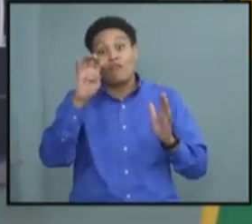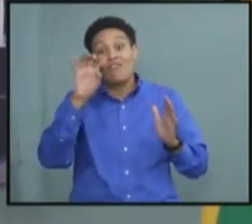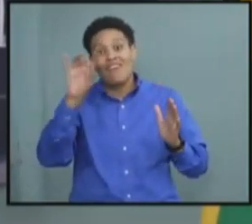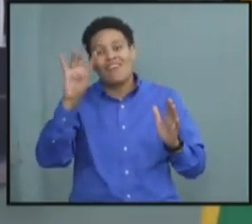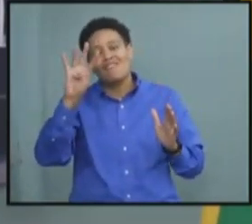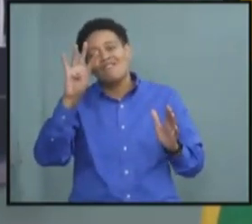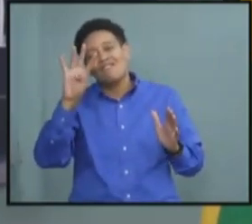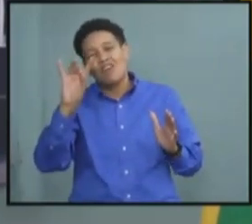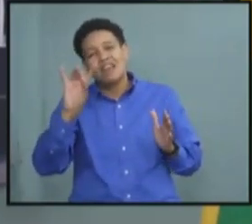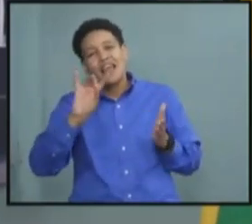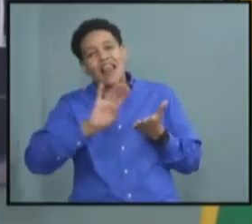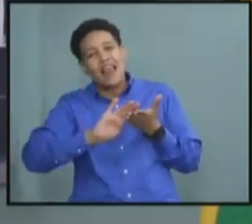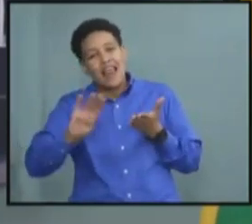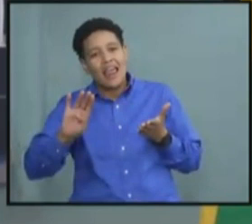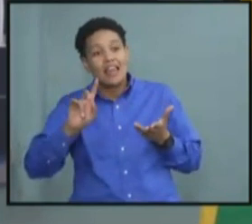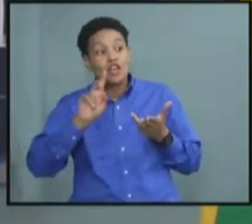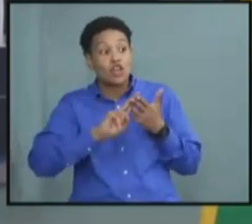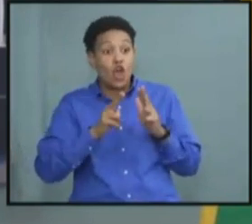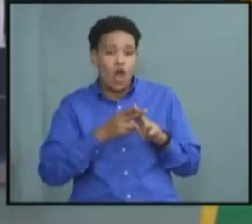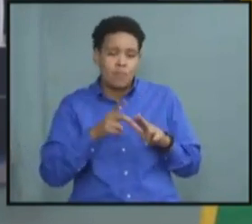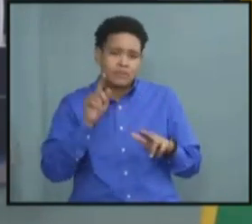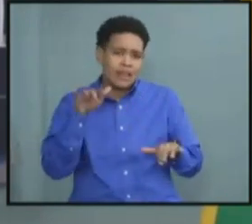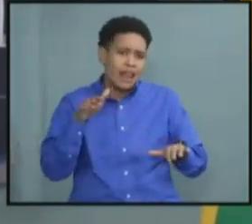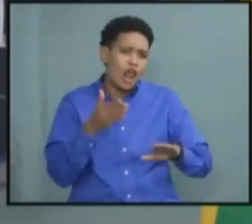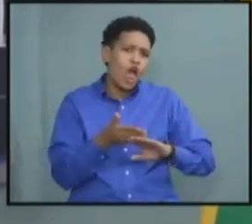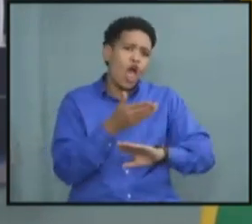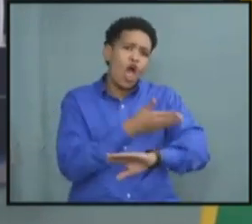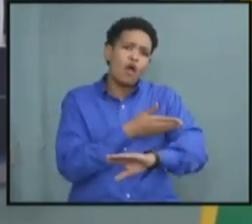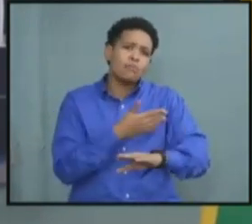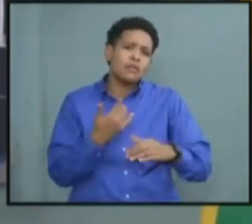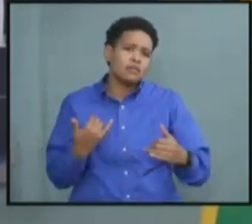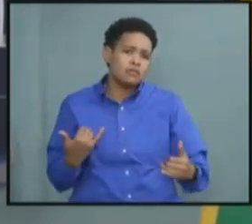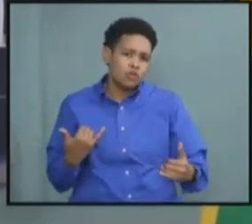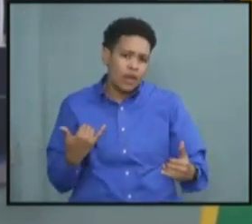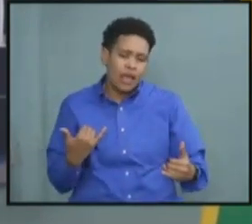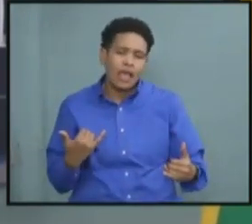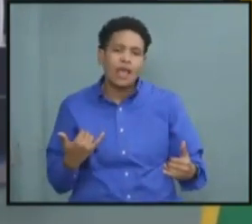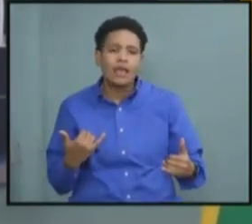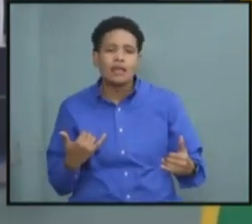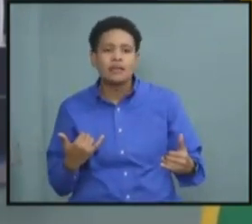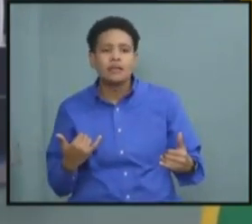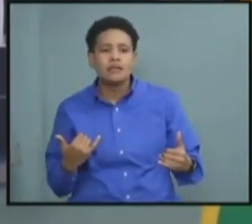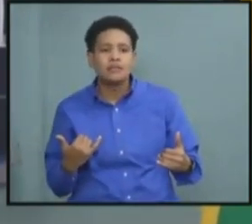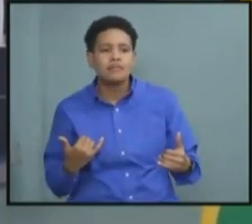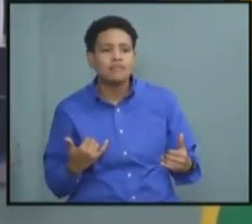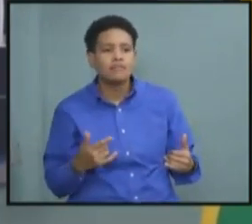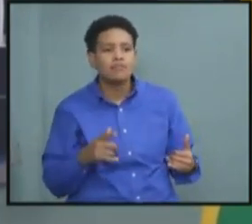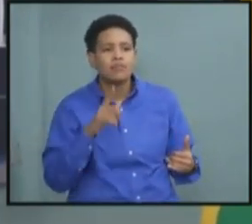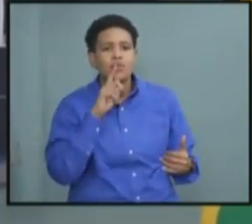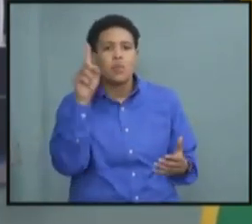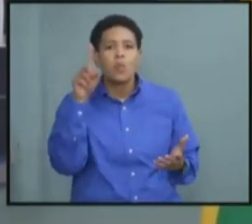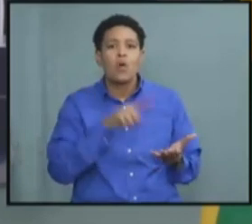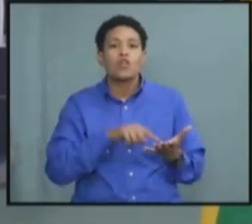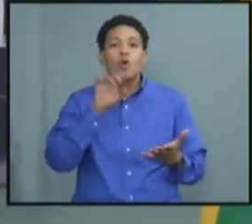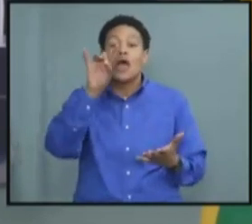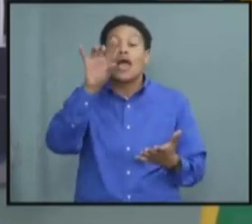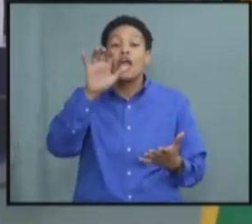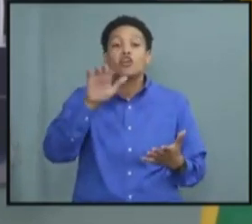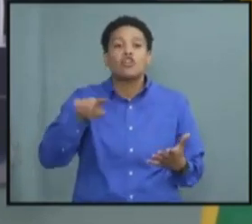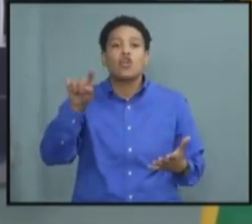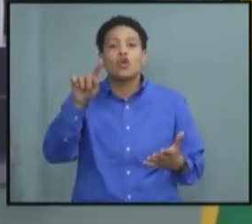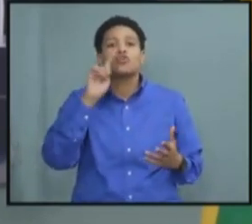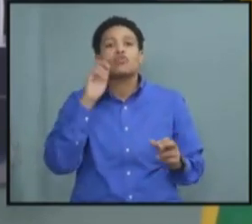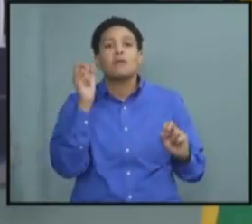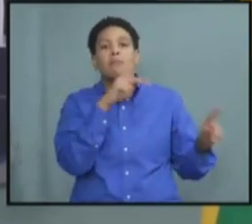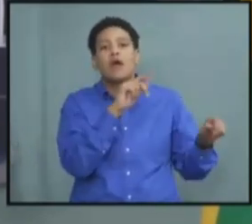say the latest figures, which are not up to date as of today, is 1,800 of those have